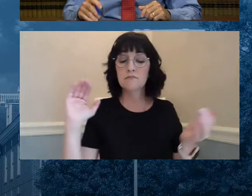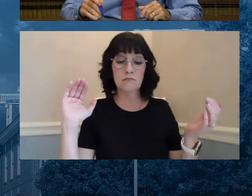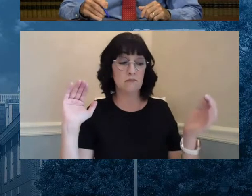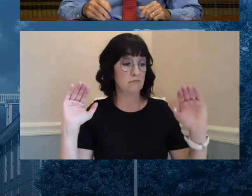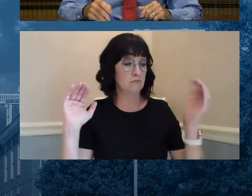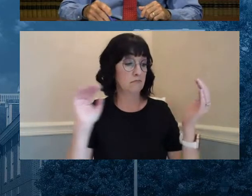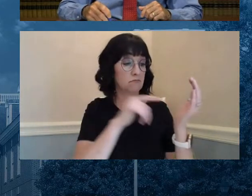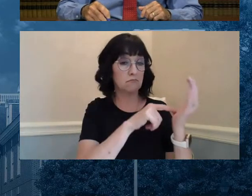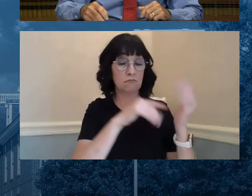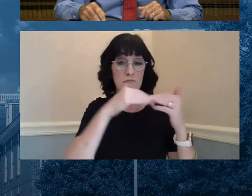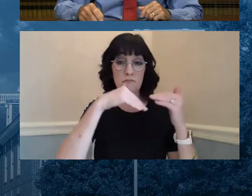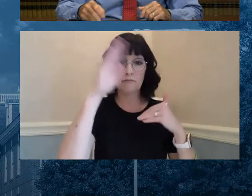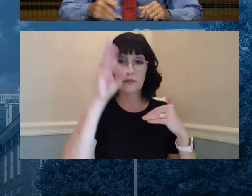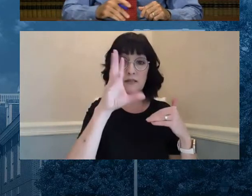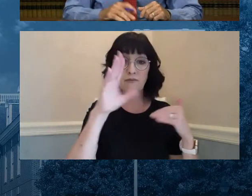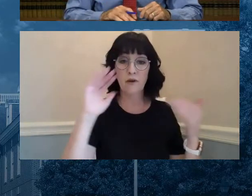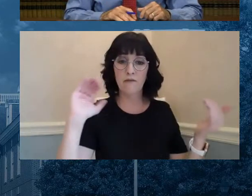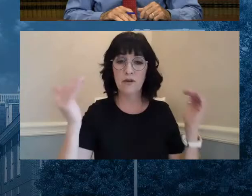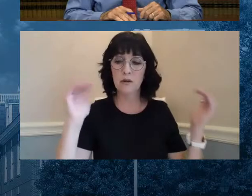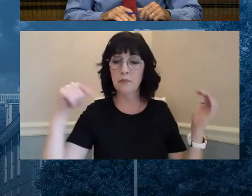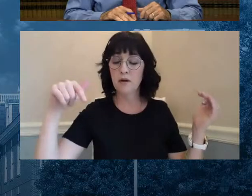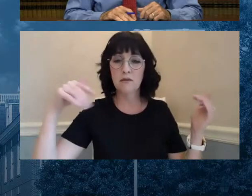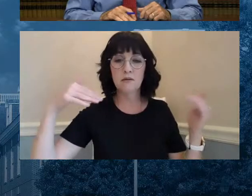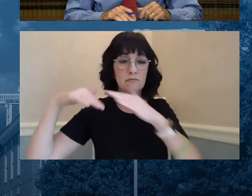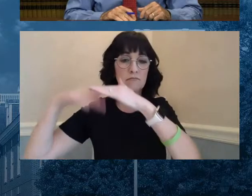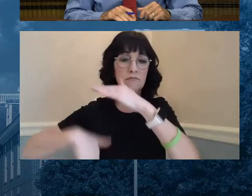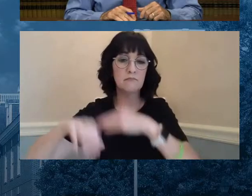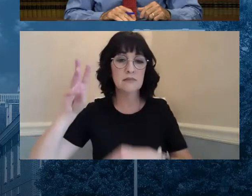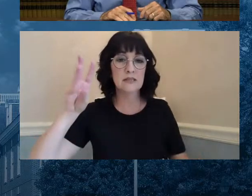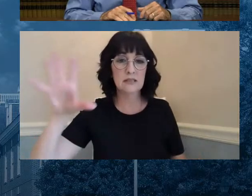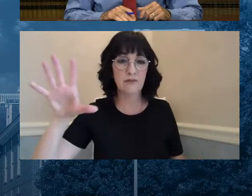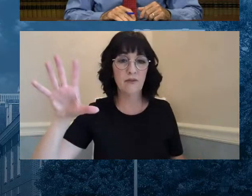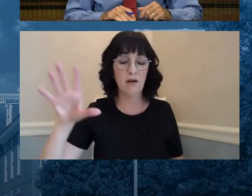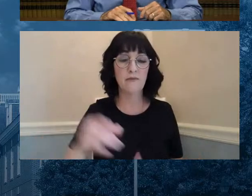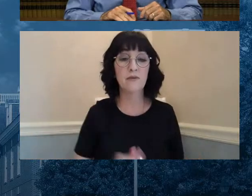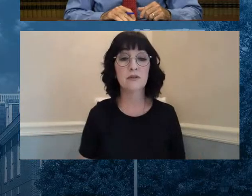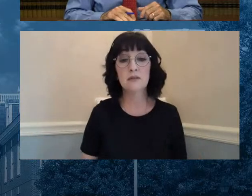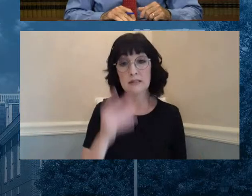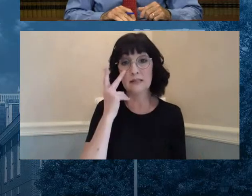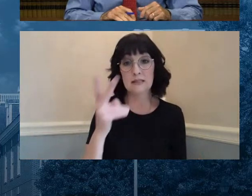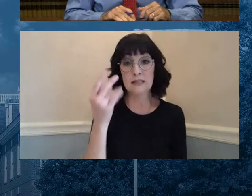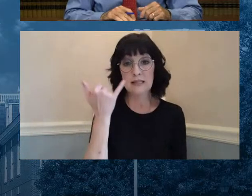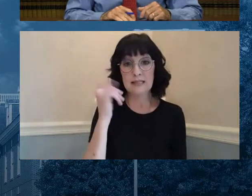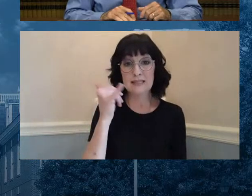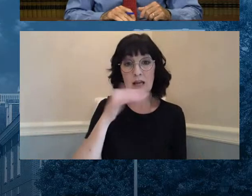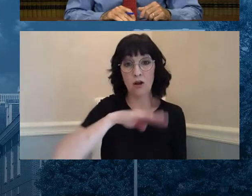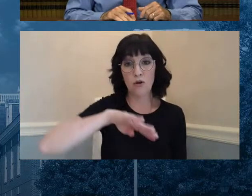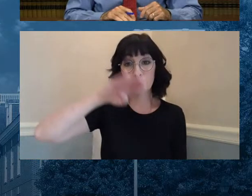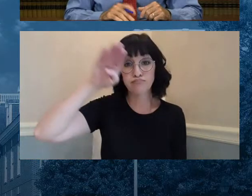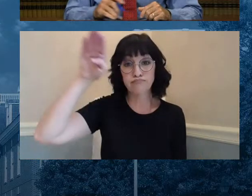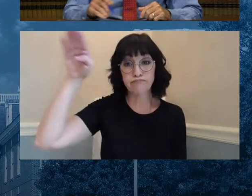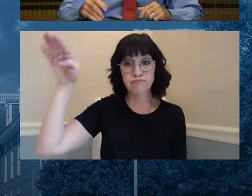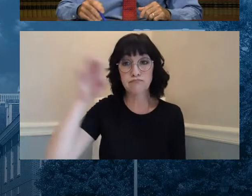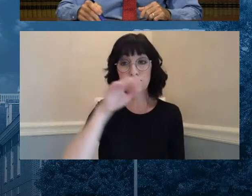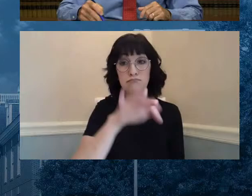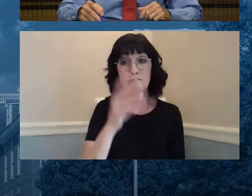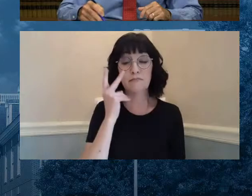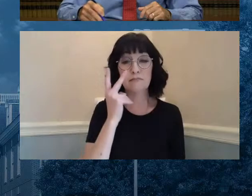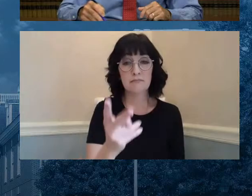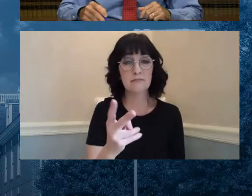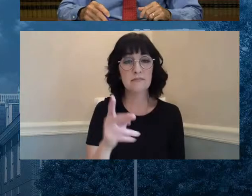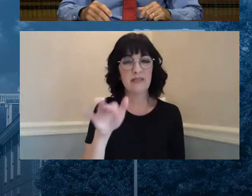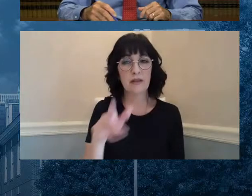see the yellow graph is those who have been 65 and over who've been vaccinated. And you can